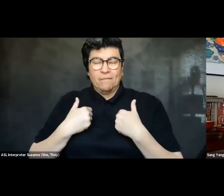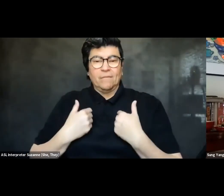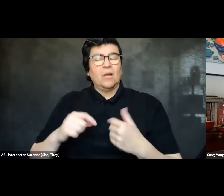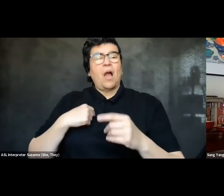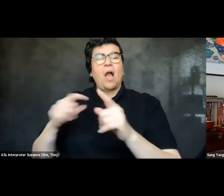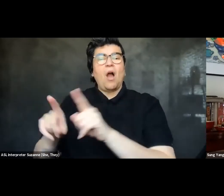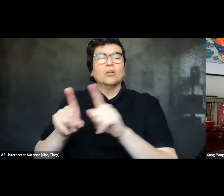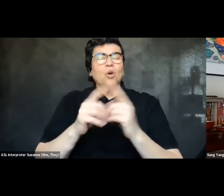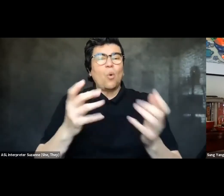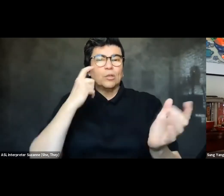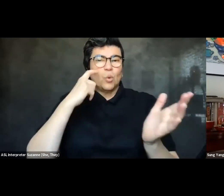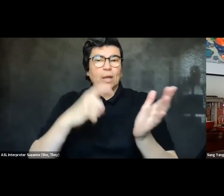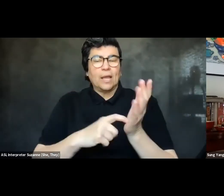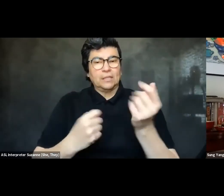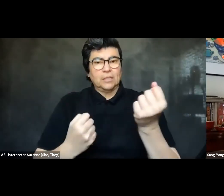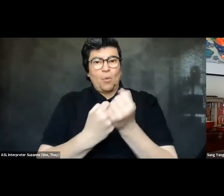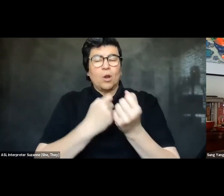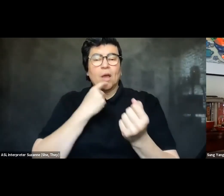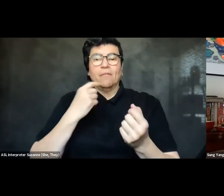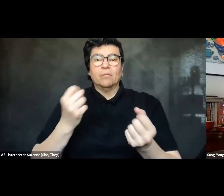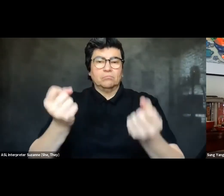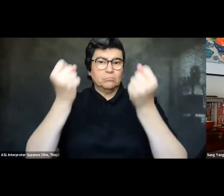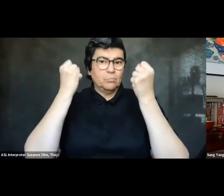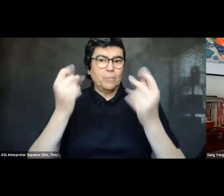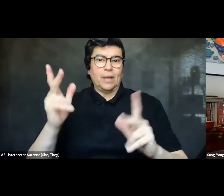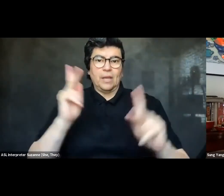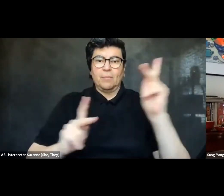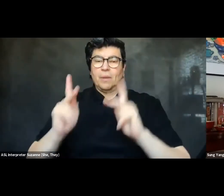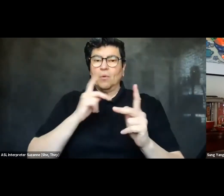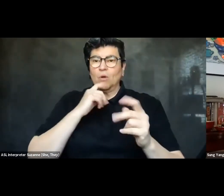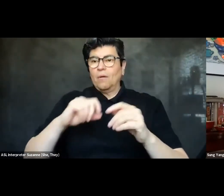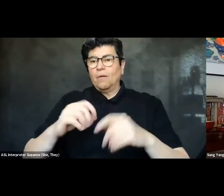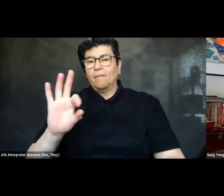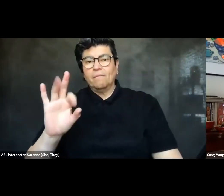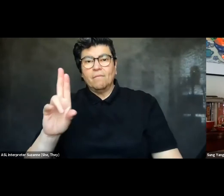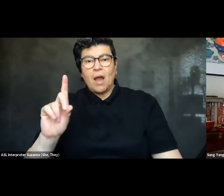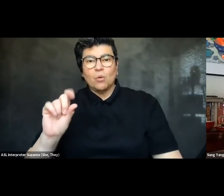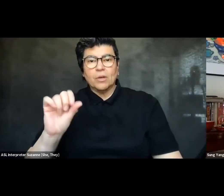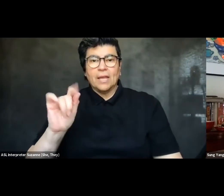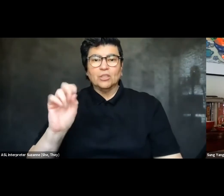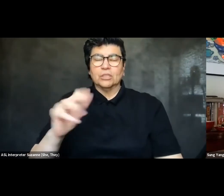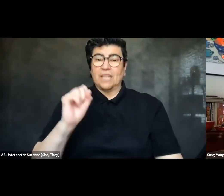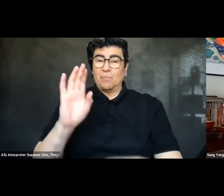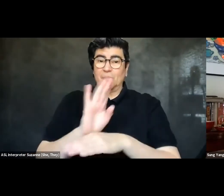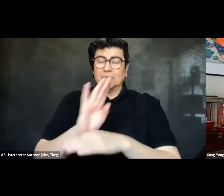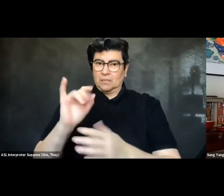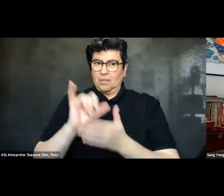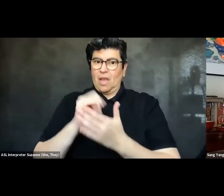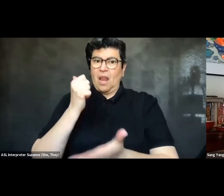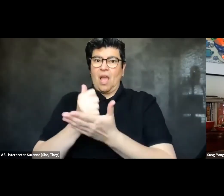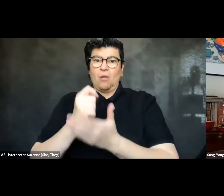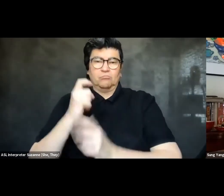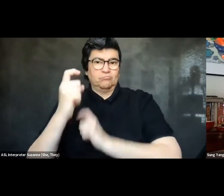also want to recognize the support of innumerable individuals, foundations, and businesses who have stepped up during these challenging